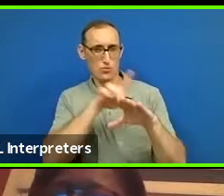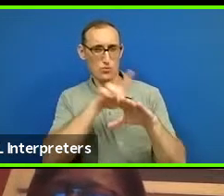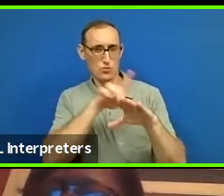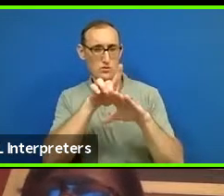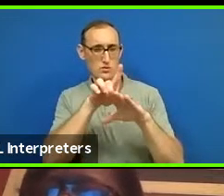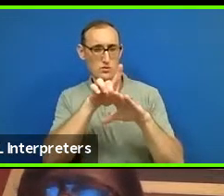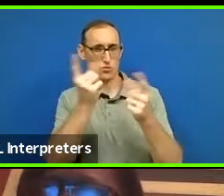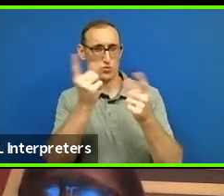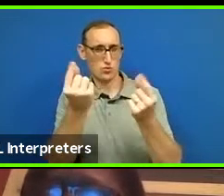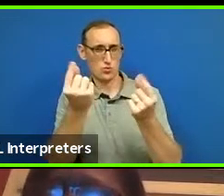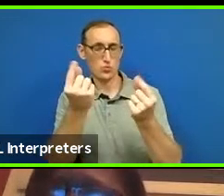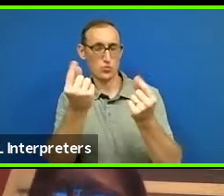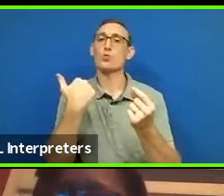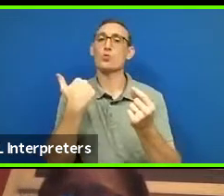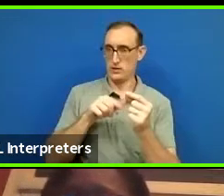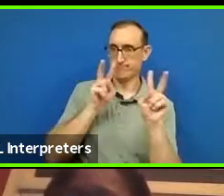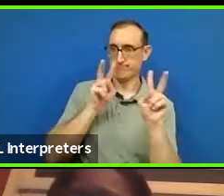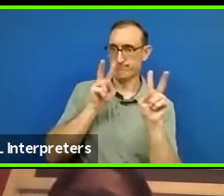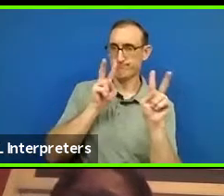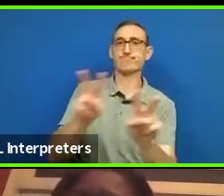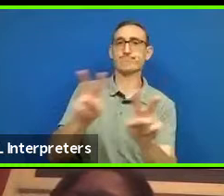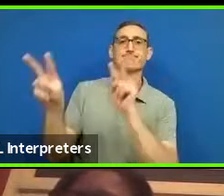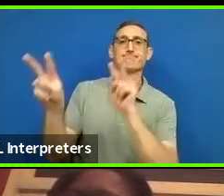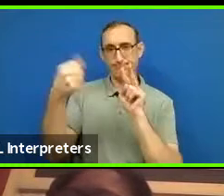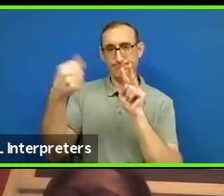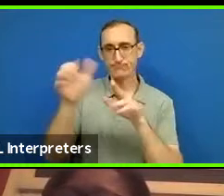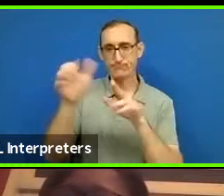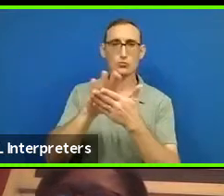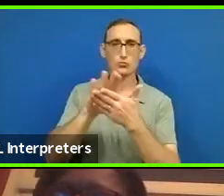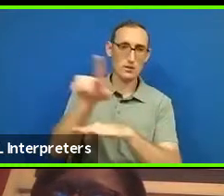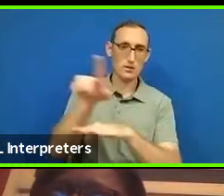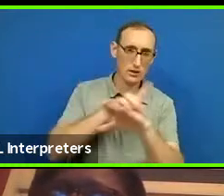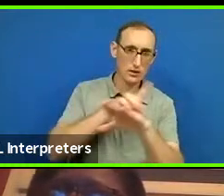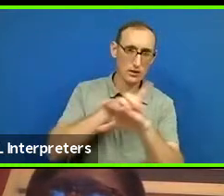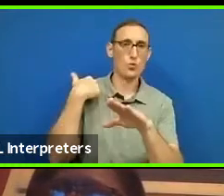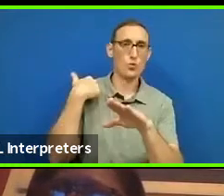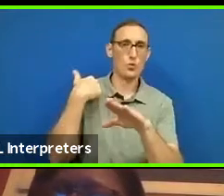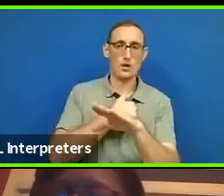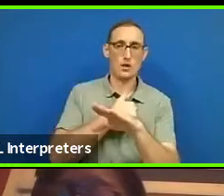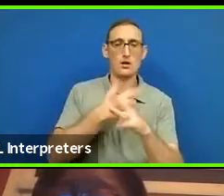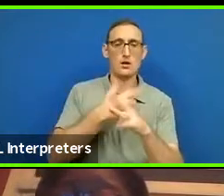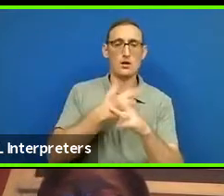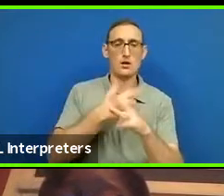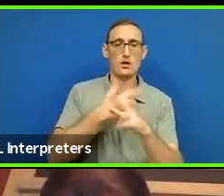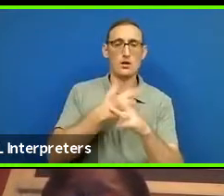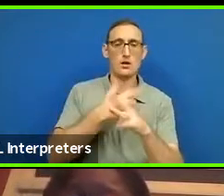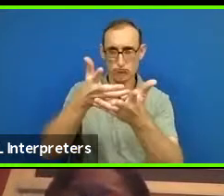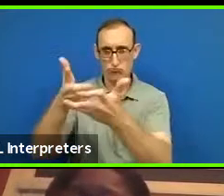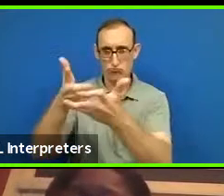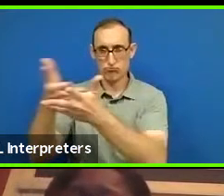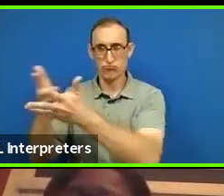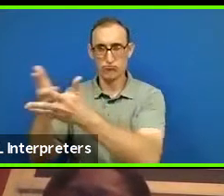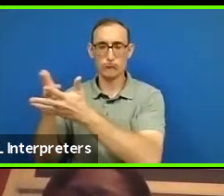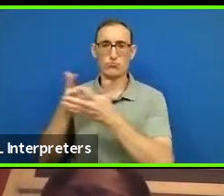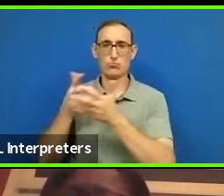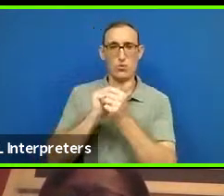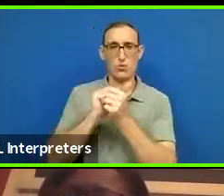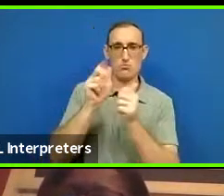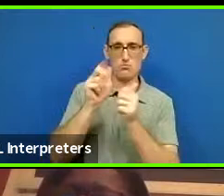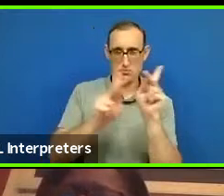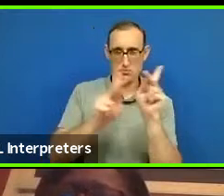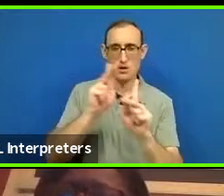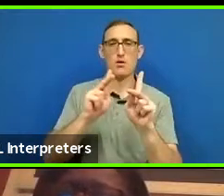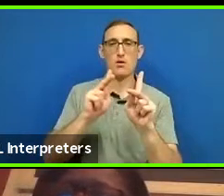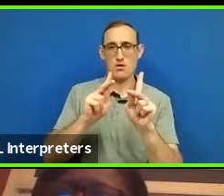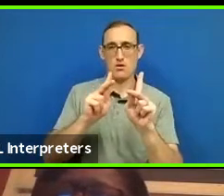other districts. We've been consulting with folks who are working with other districts and trying